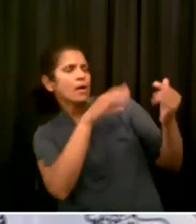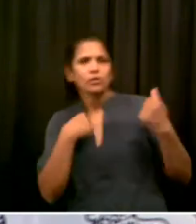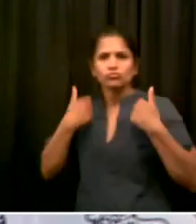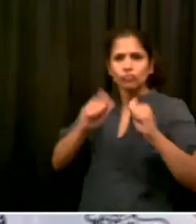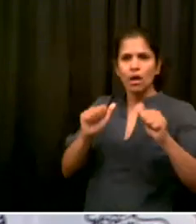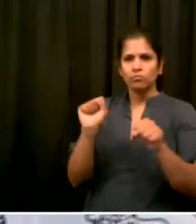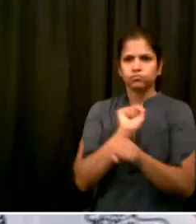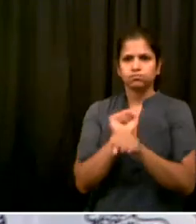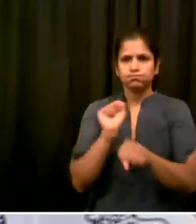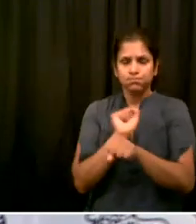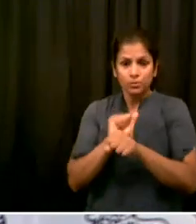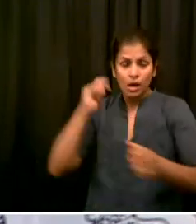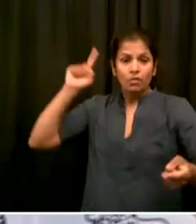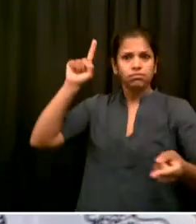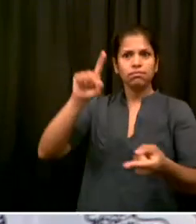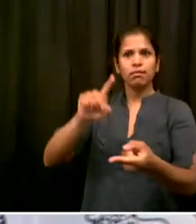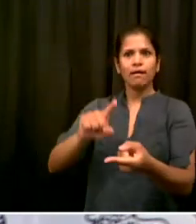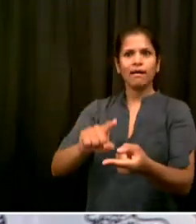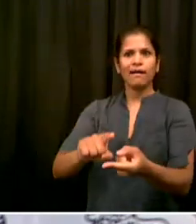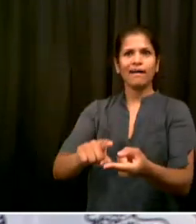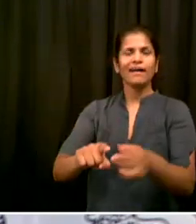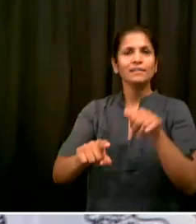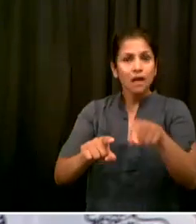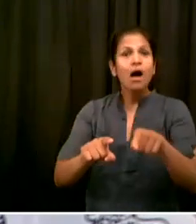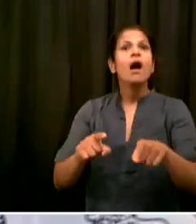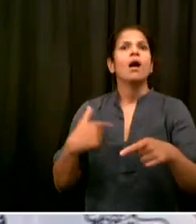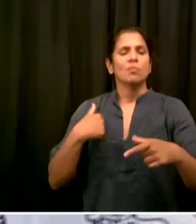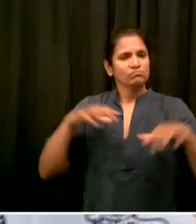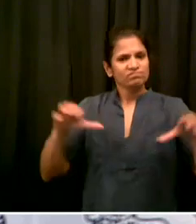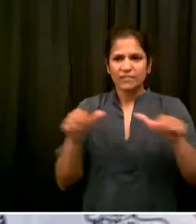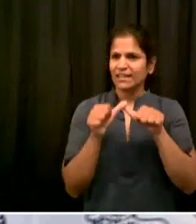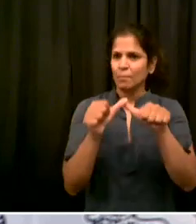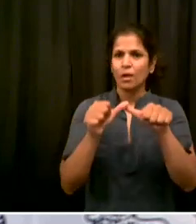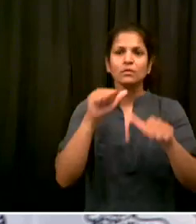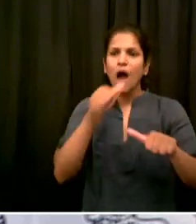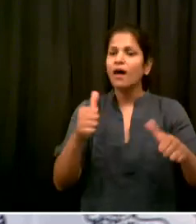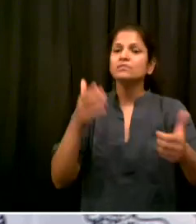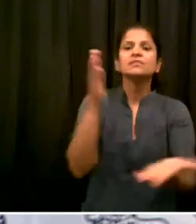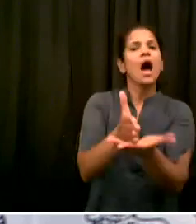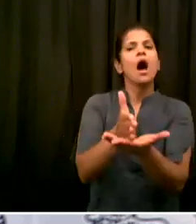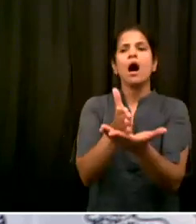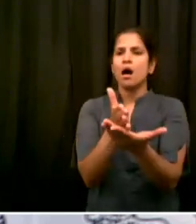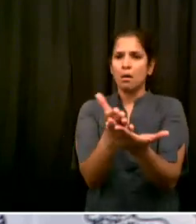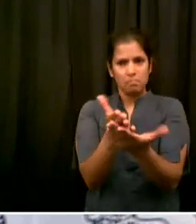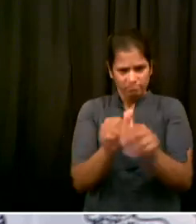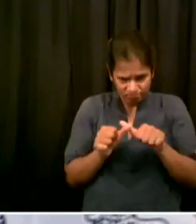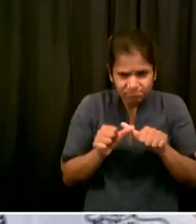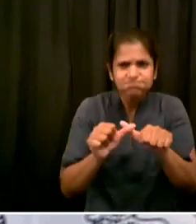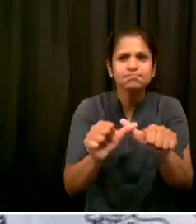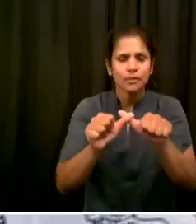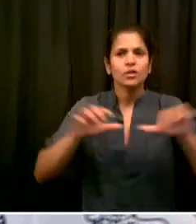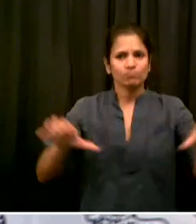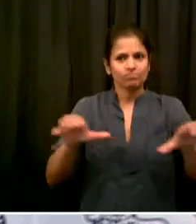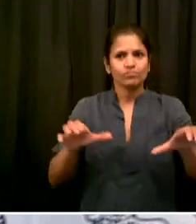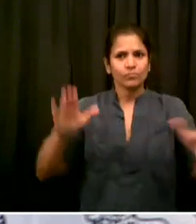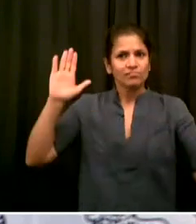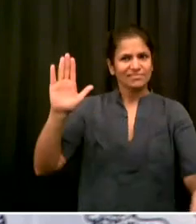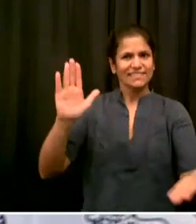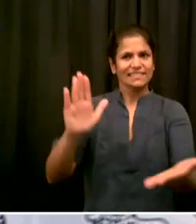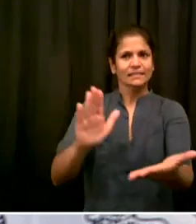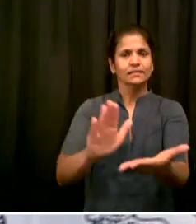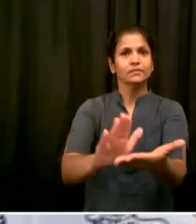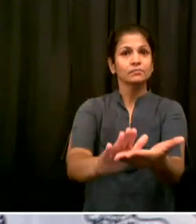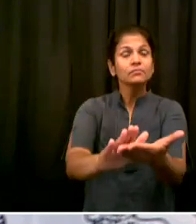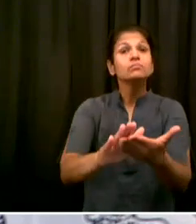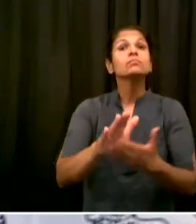have leaned on science, we've leaned on data, we've leaned on research. We believe those things matter here in New York City, and that's been the